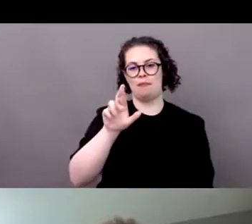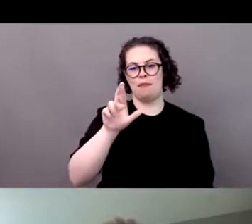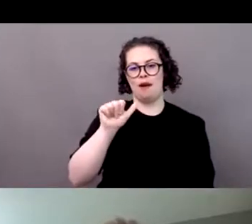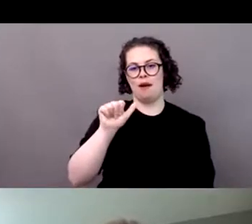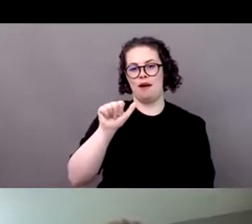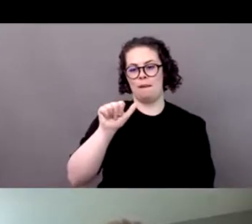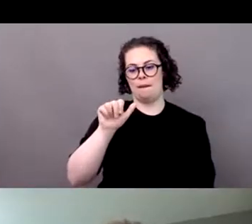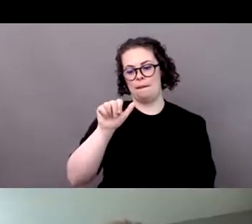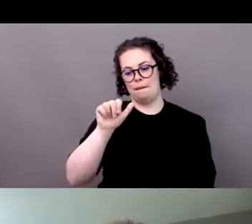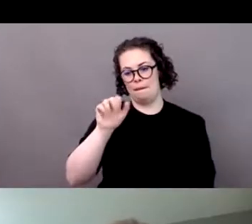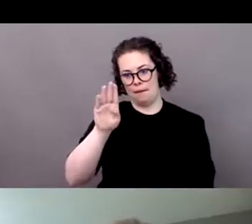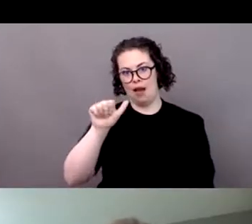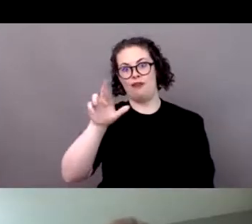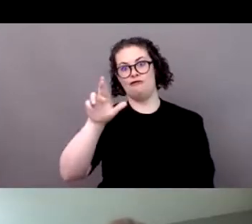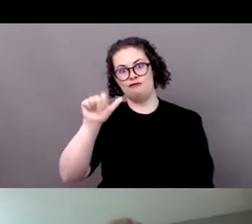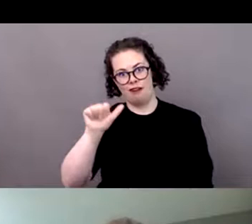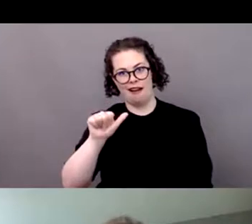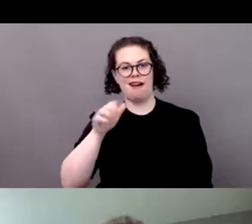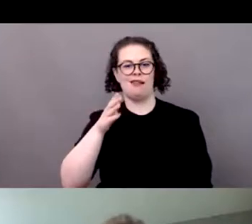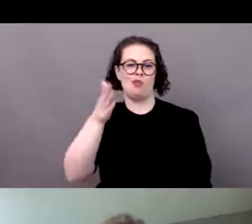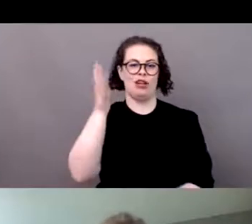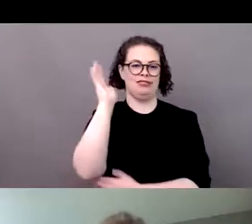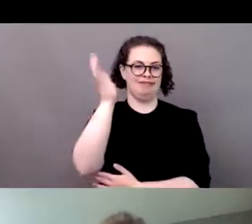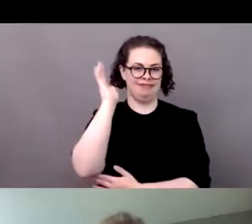to mention that this project aims at